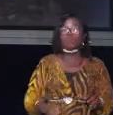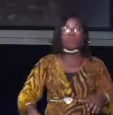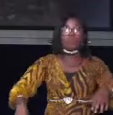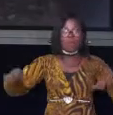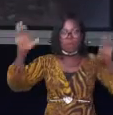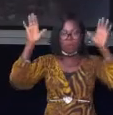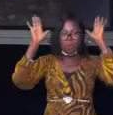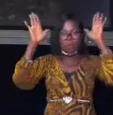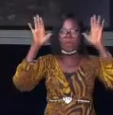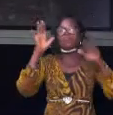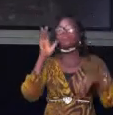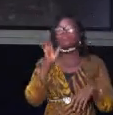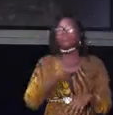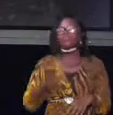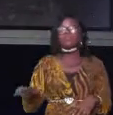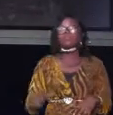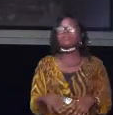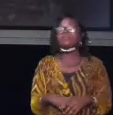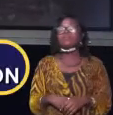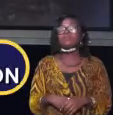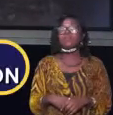are amazing children.